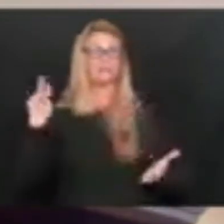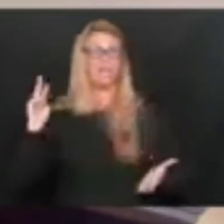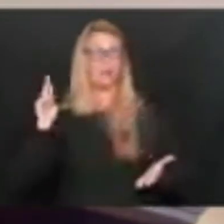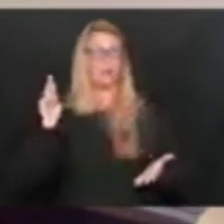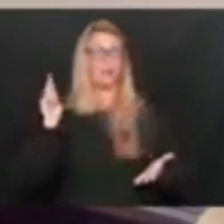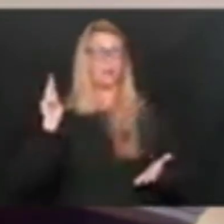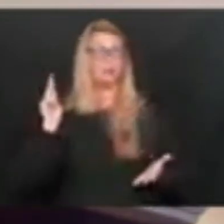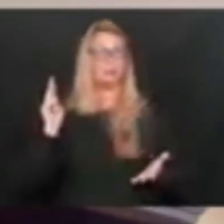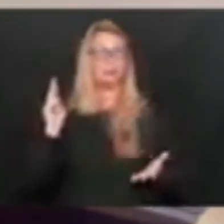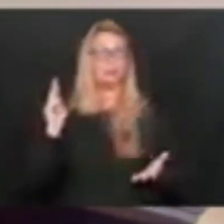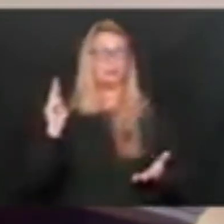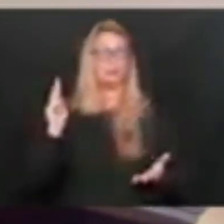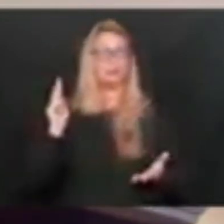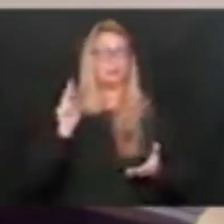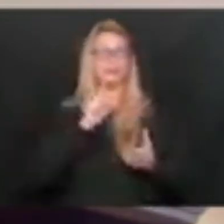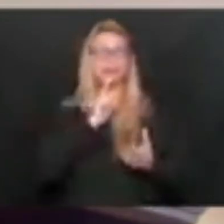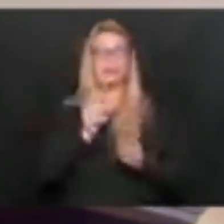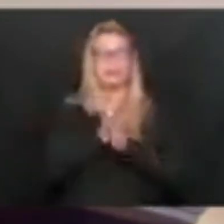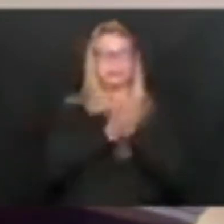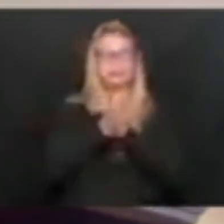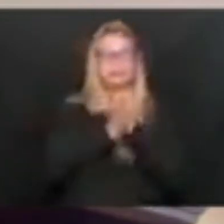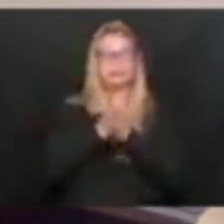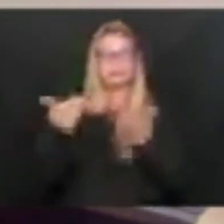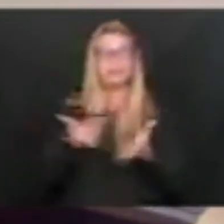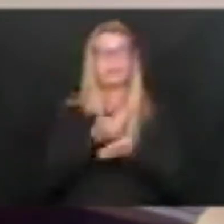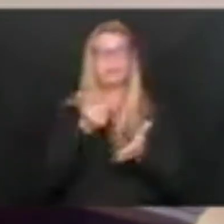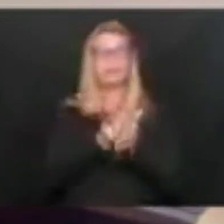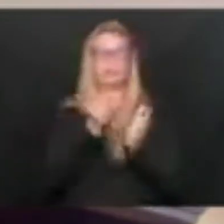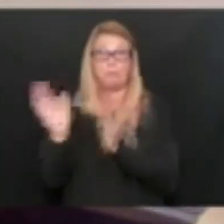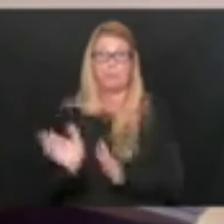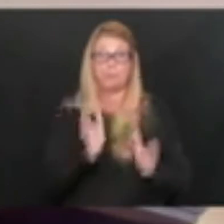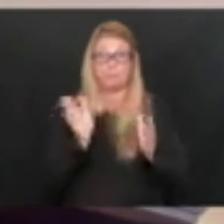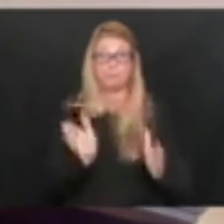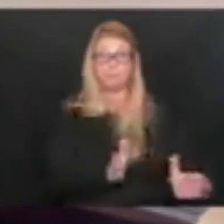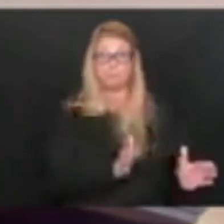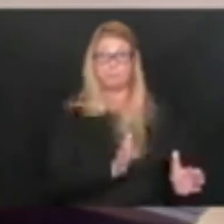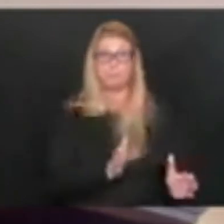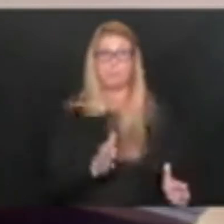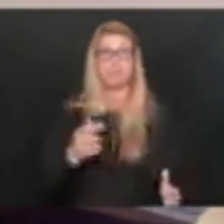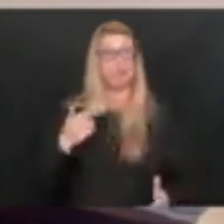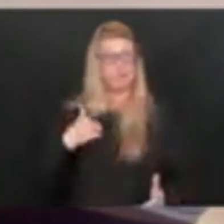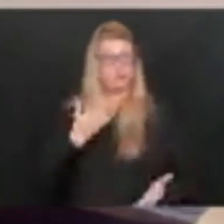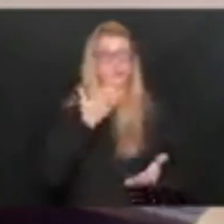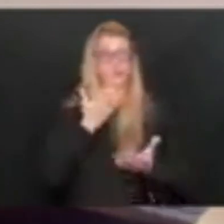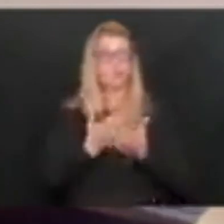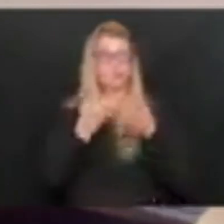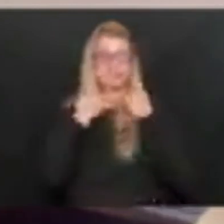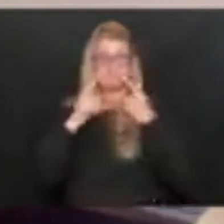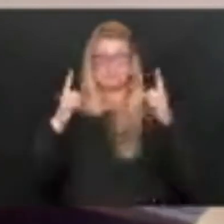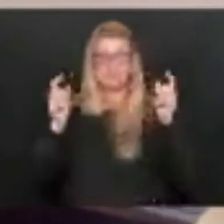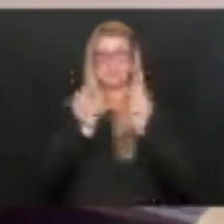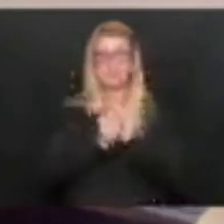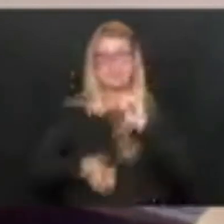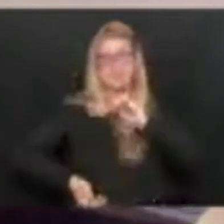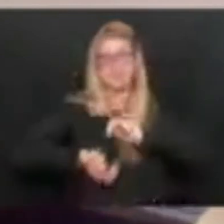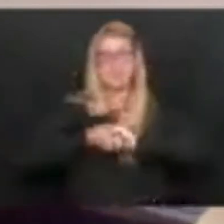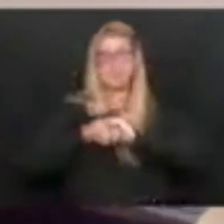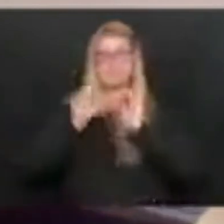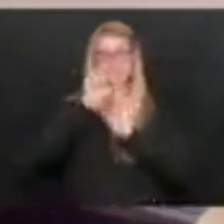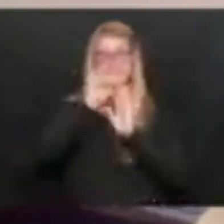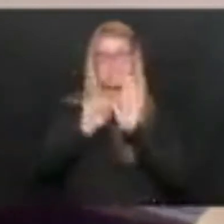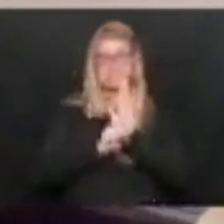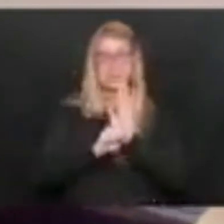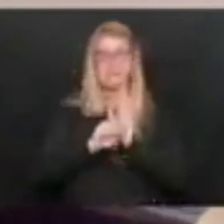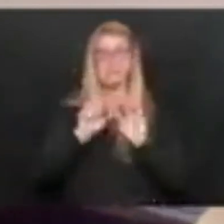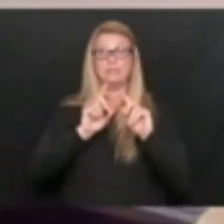to energize additional strategies. We are having great success with partnerships with the State Department of